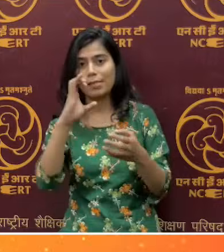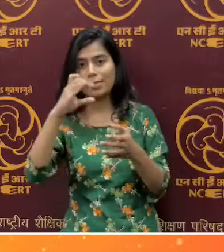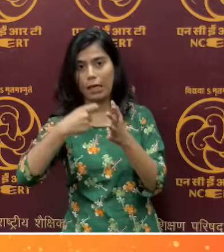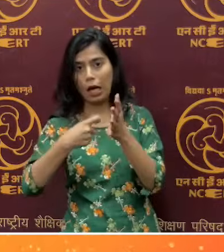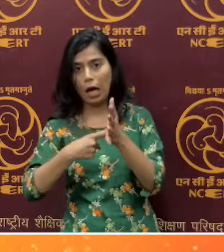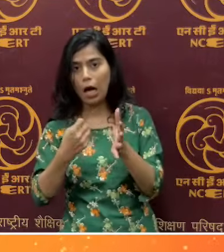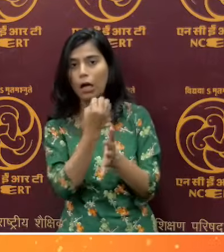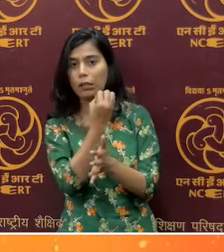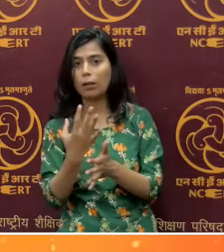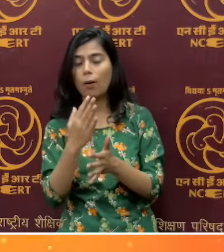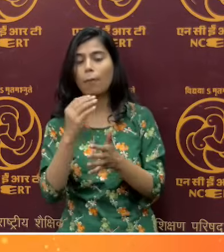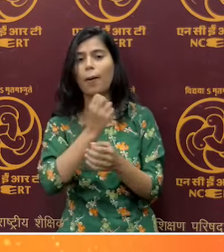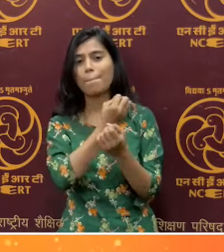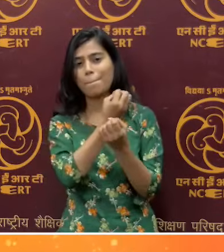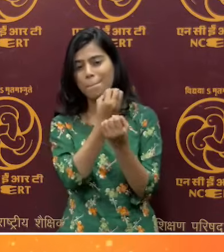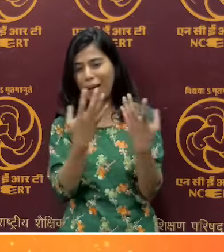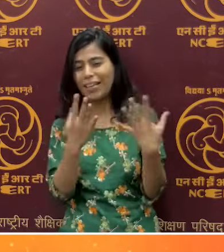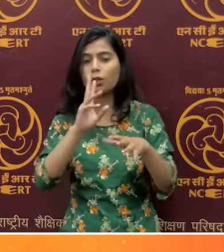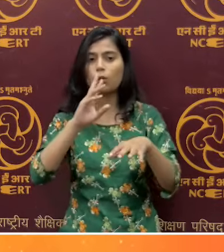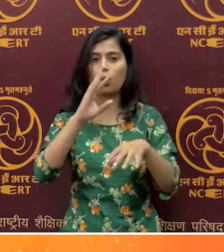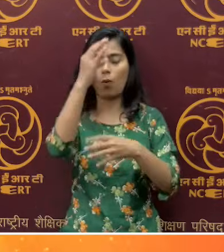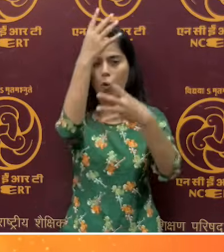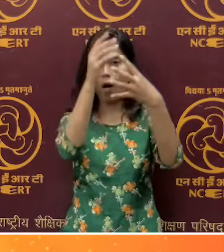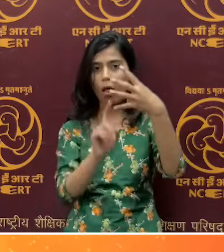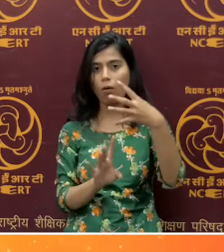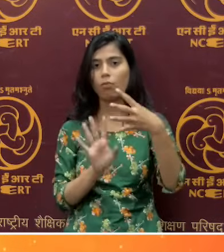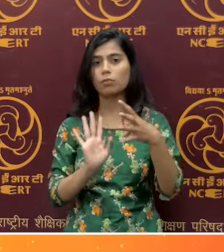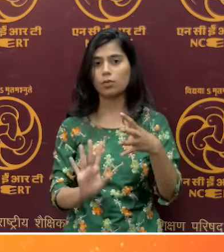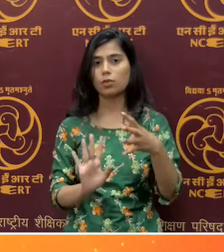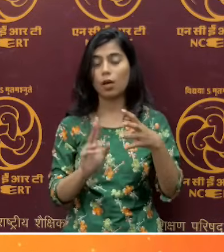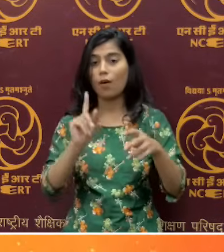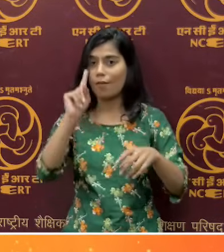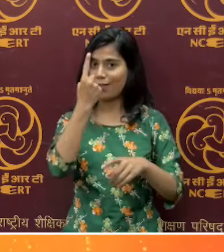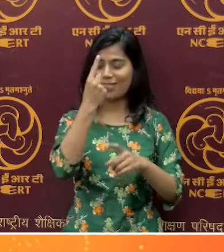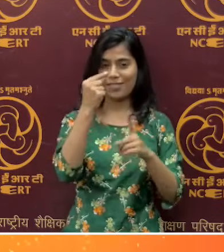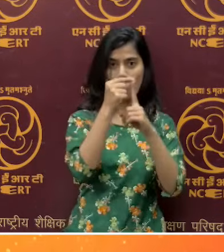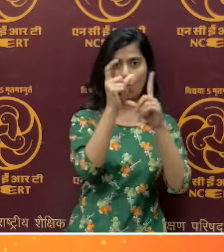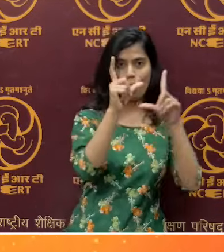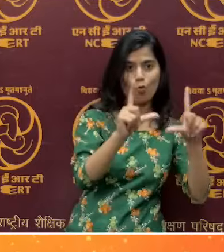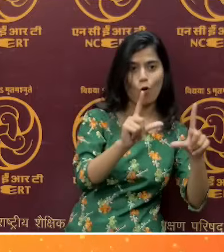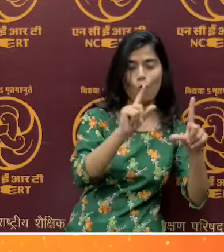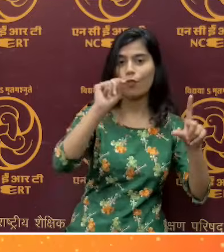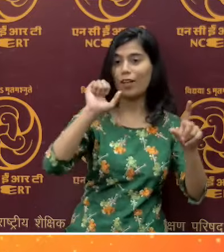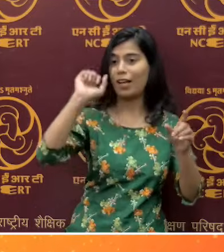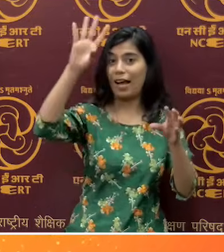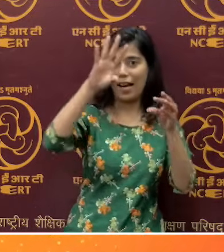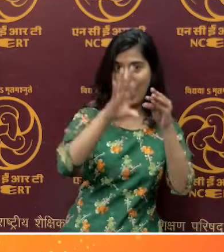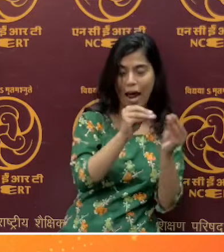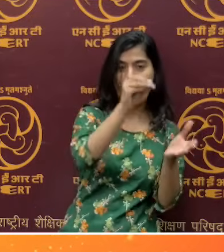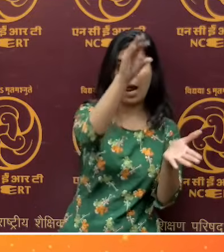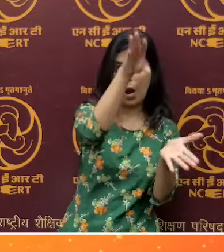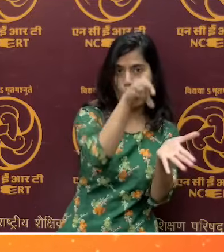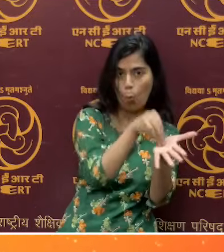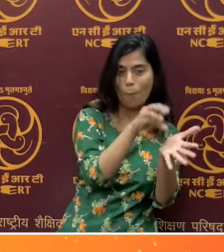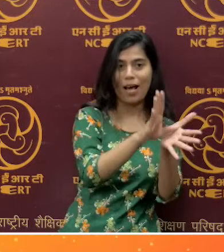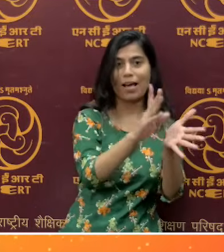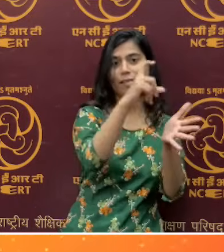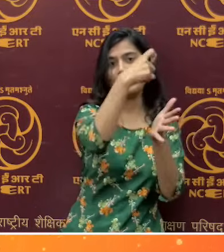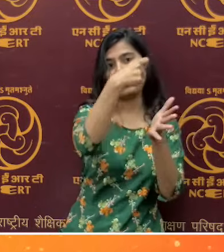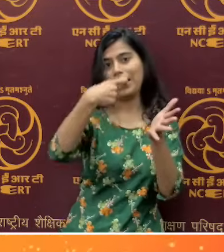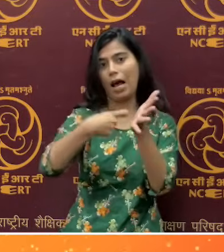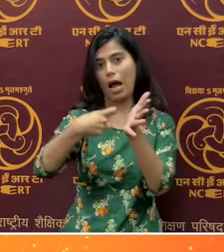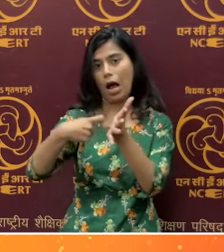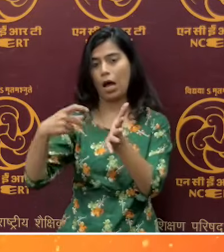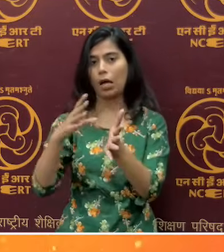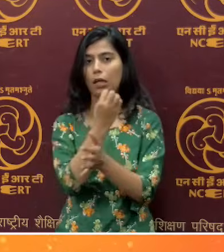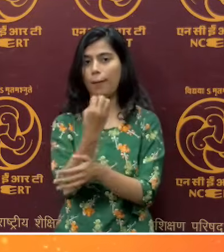so there is another option and a profile. Okay. So they go to the profile and they can edit their CR number in the profile section. There's another question.